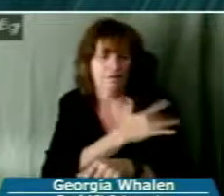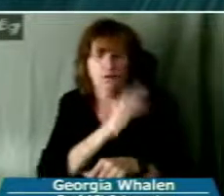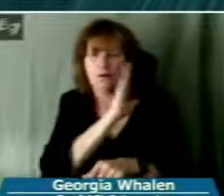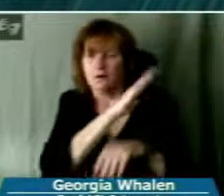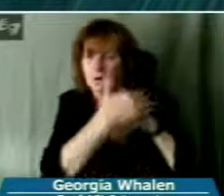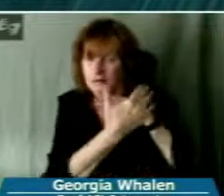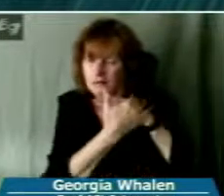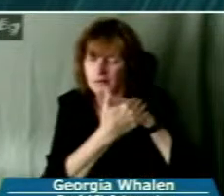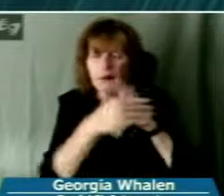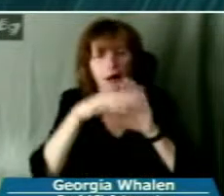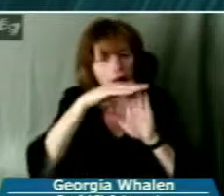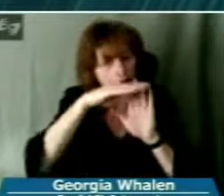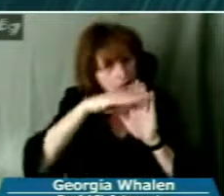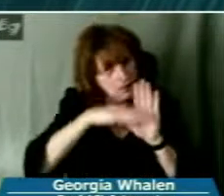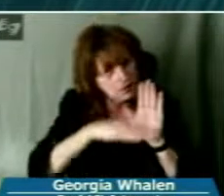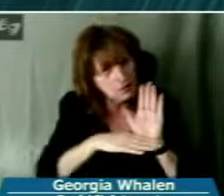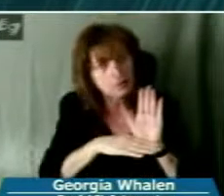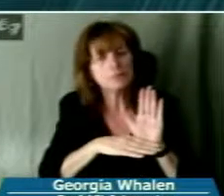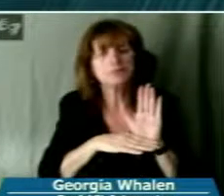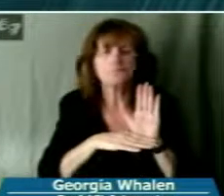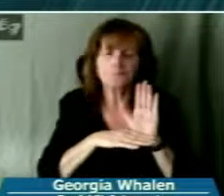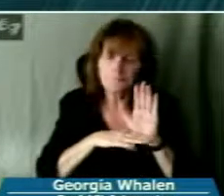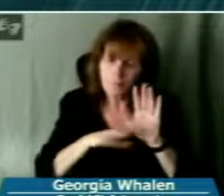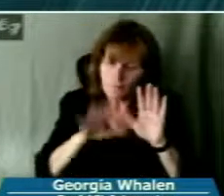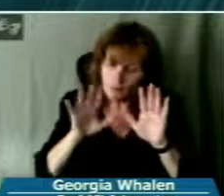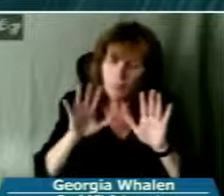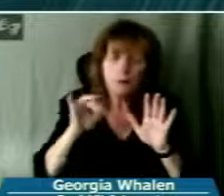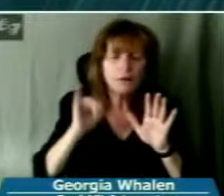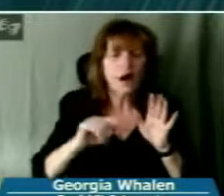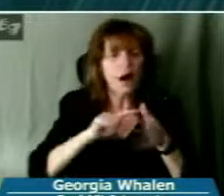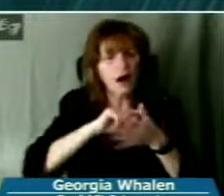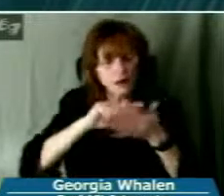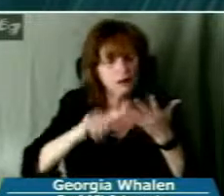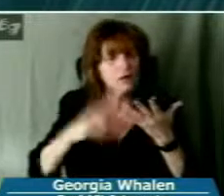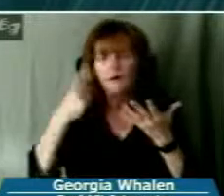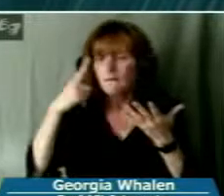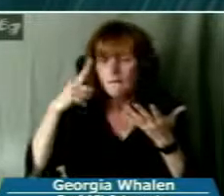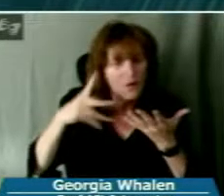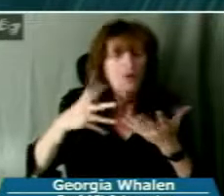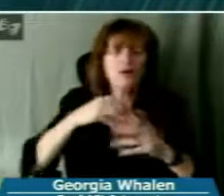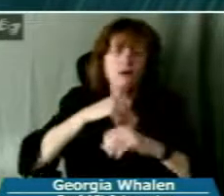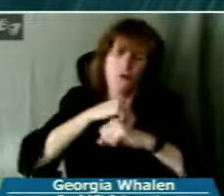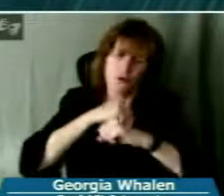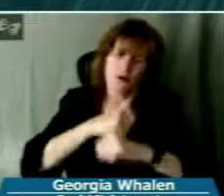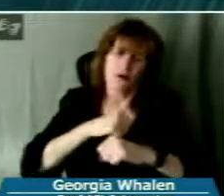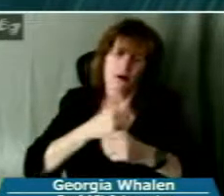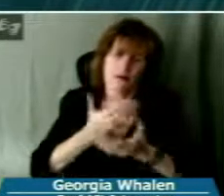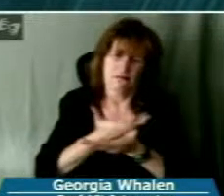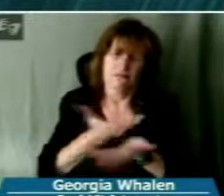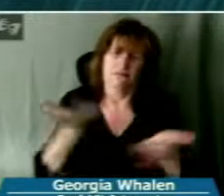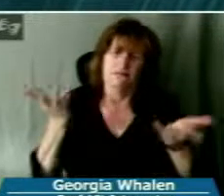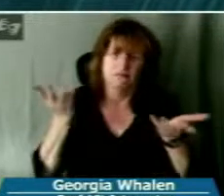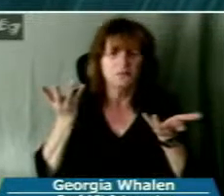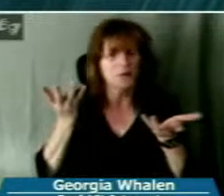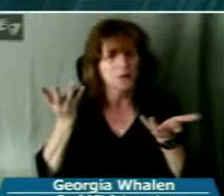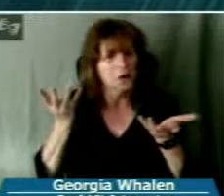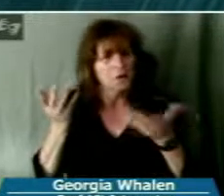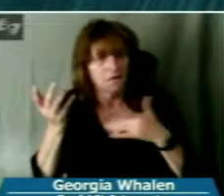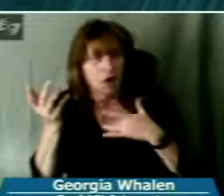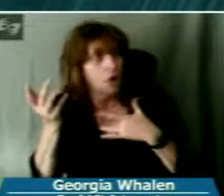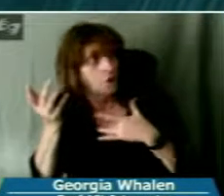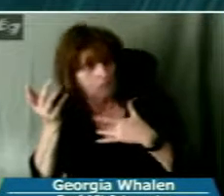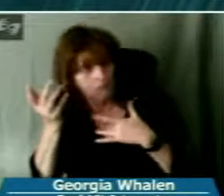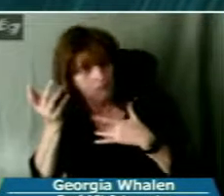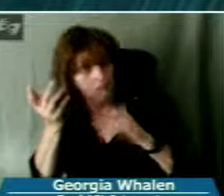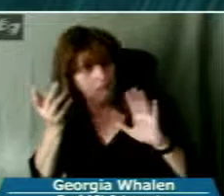they put forward, all the protections that need to be put in place so that when the province says it's good for us to open and if our